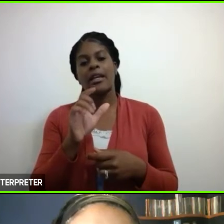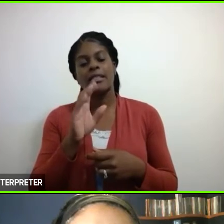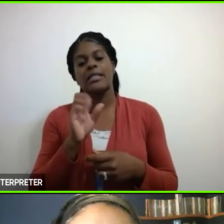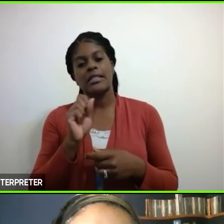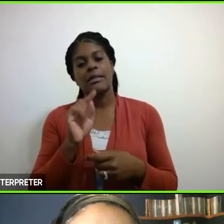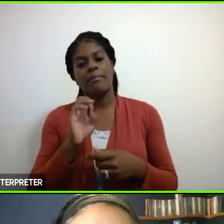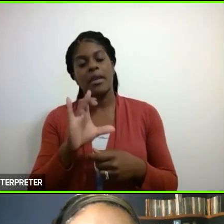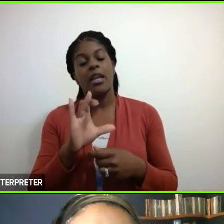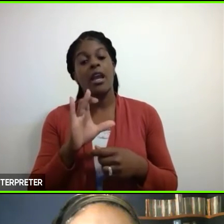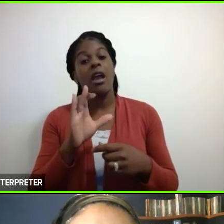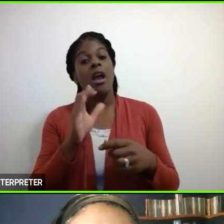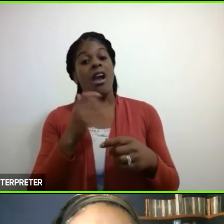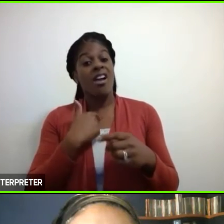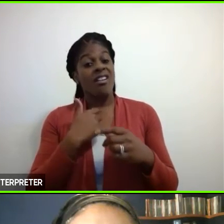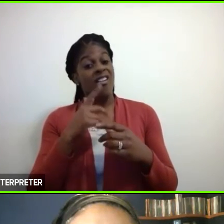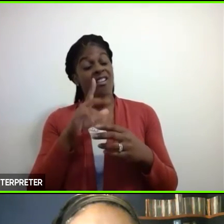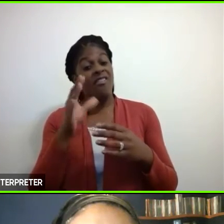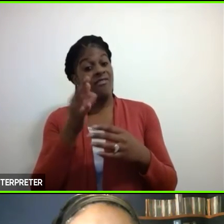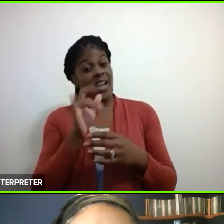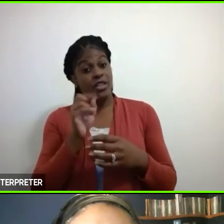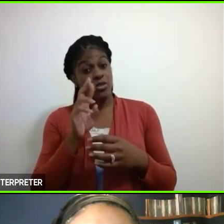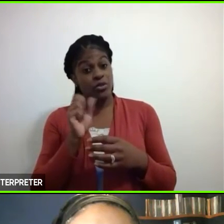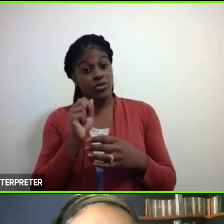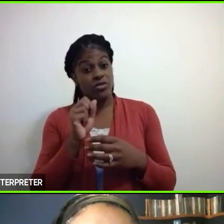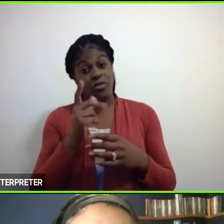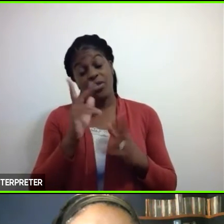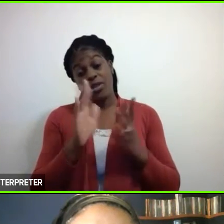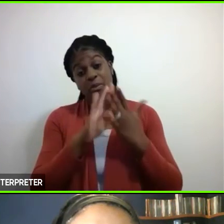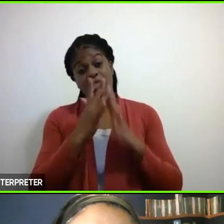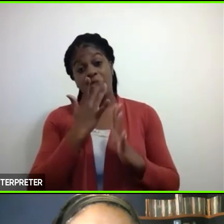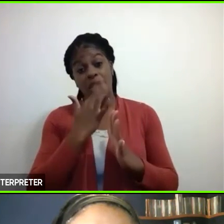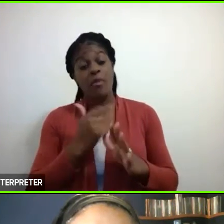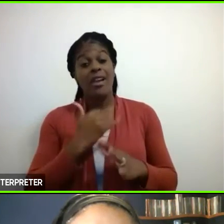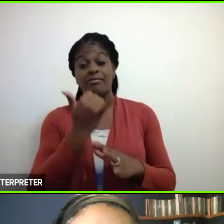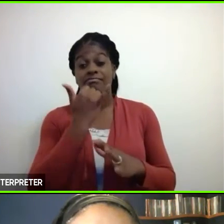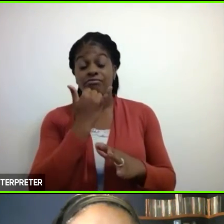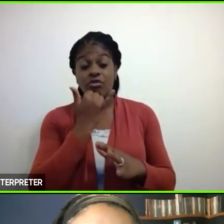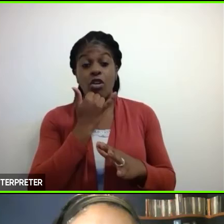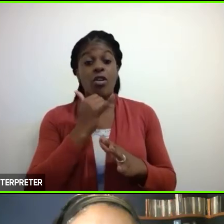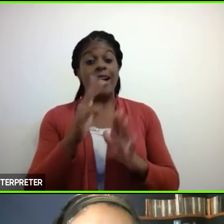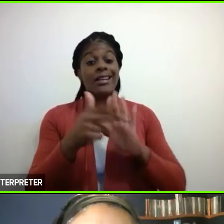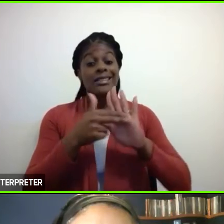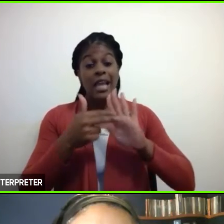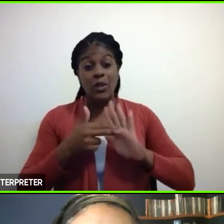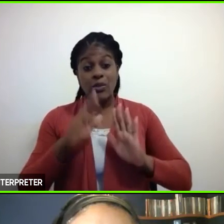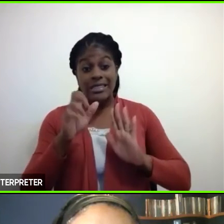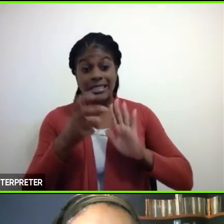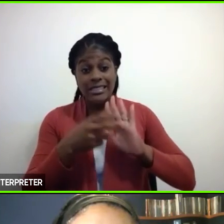salient to communities of color. In that we have misdiagnosis, we have